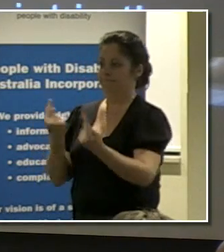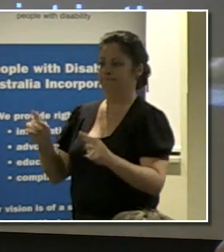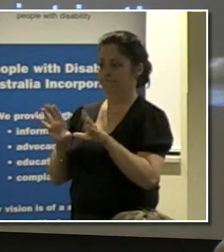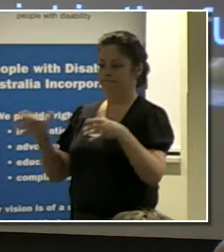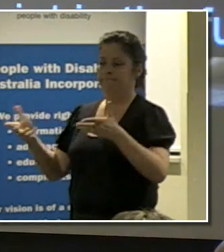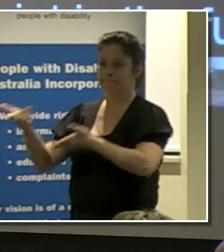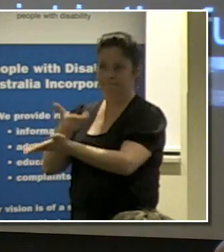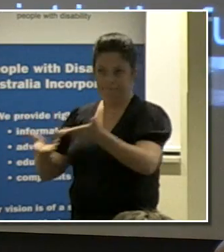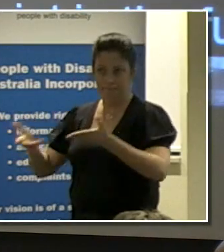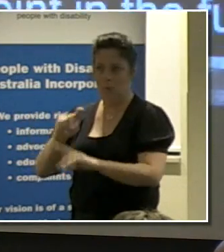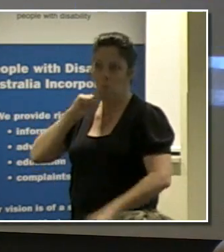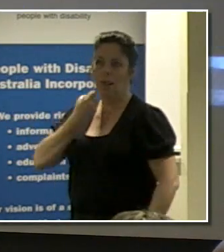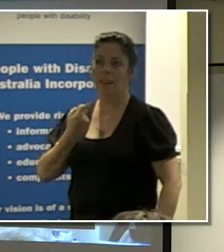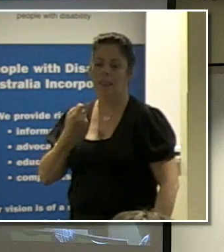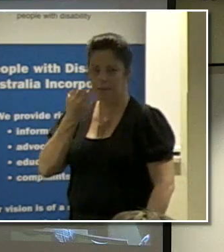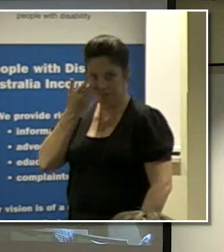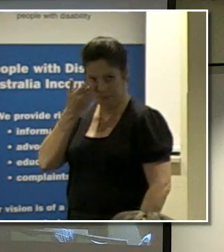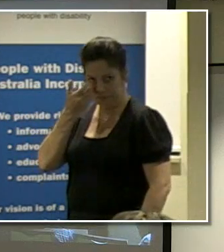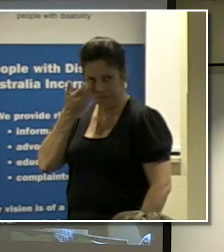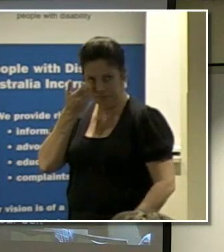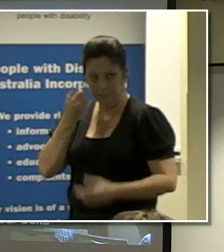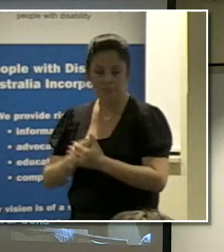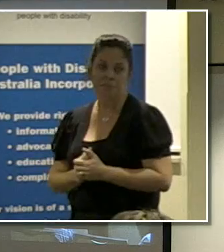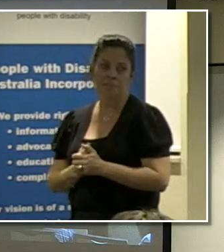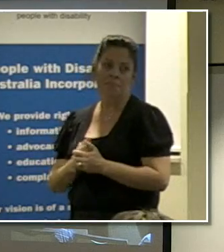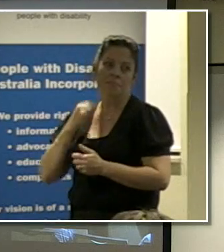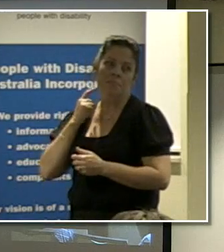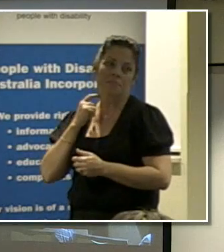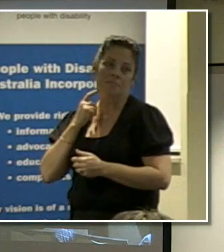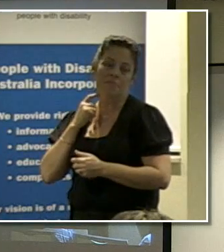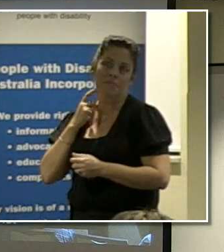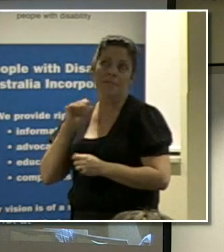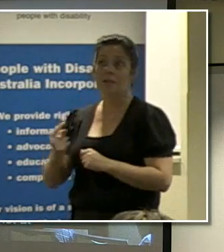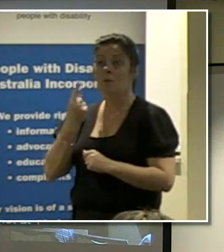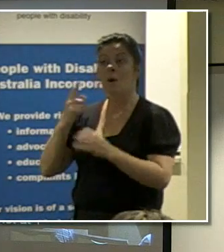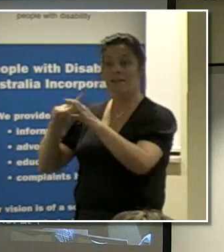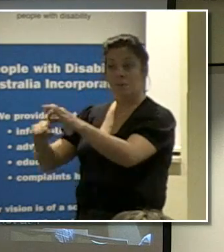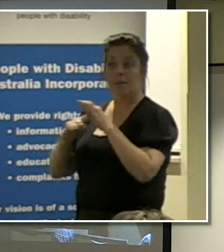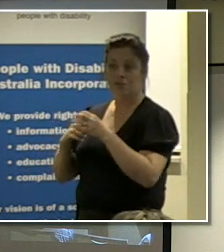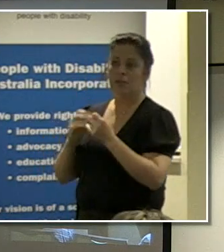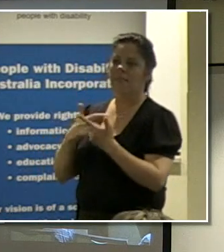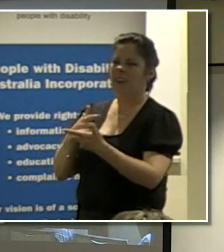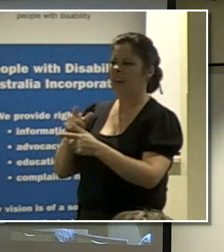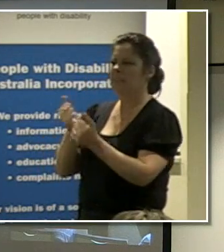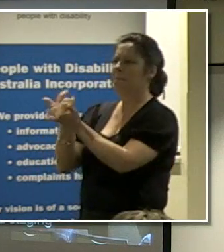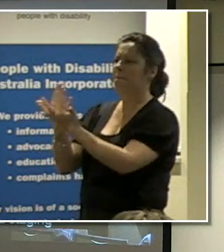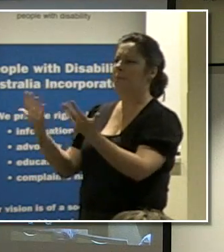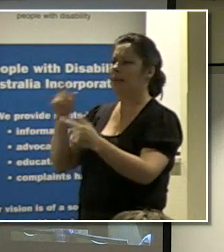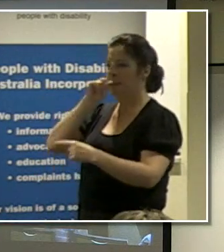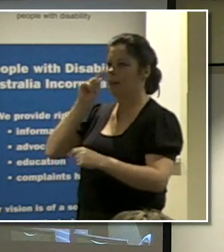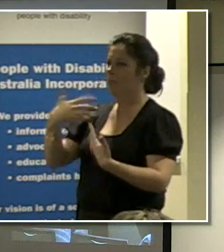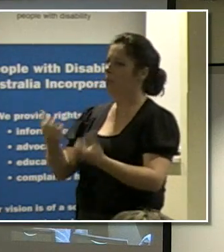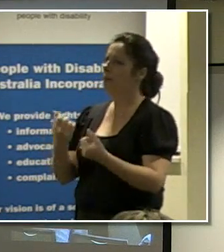just a staging question that reflects many of the questions that we've had online. Many of the people here have been waiting